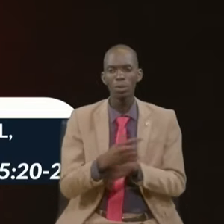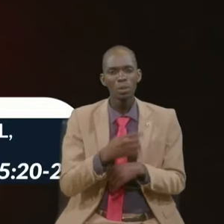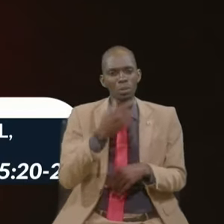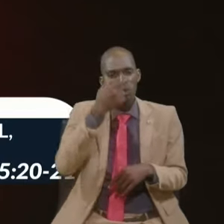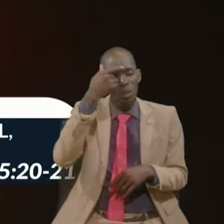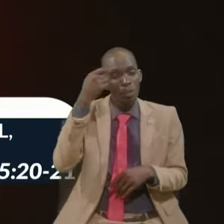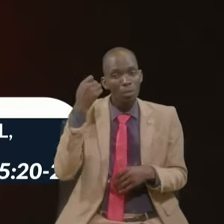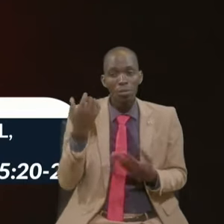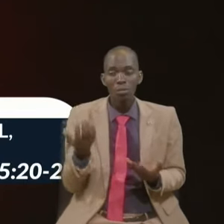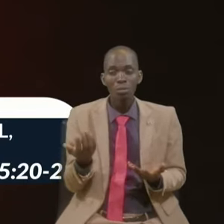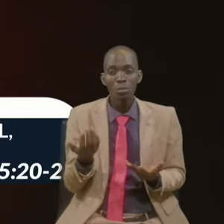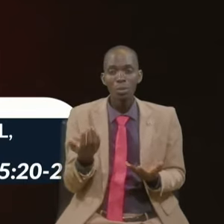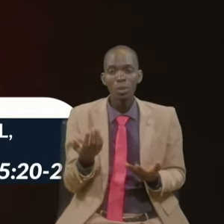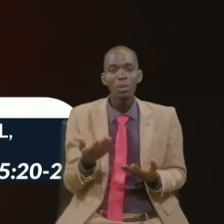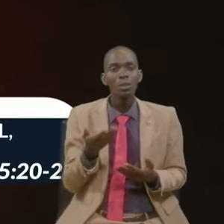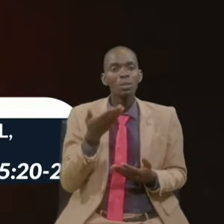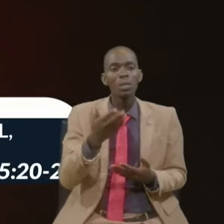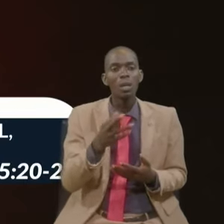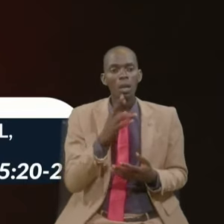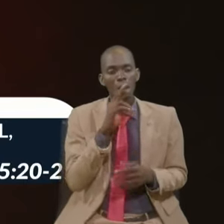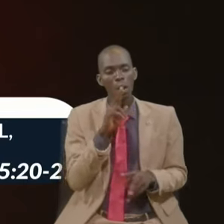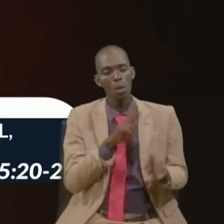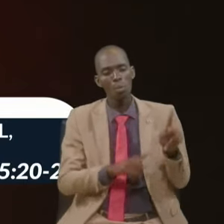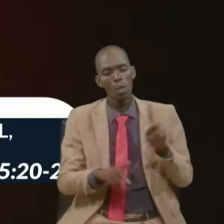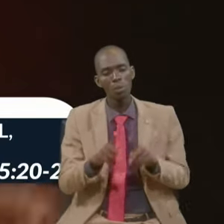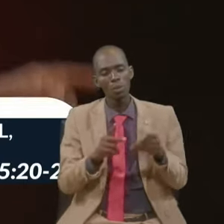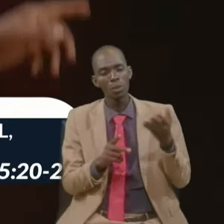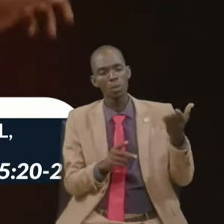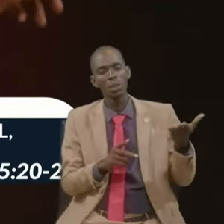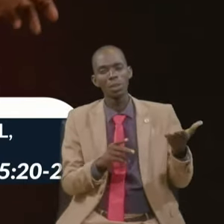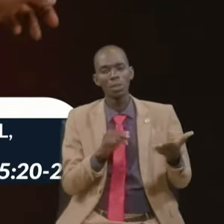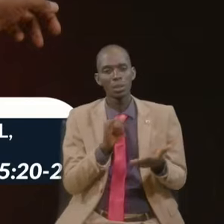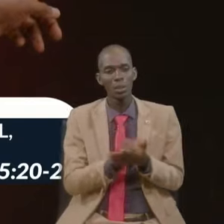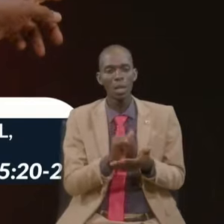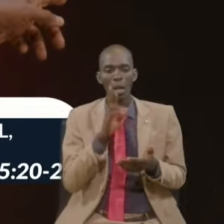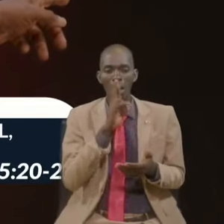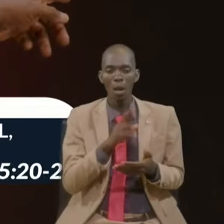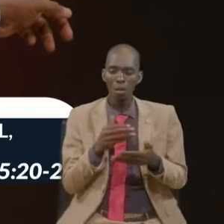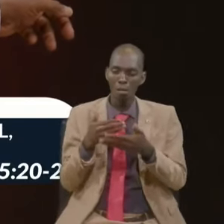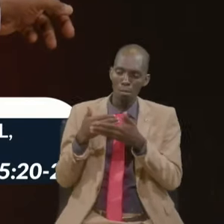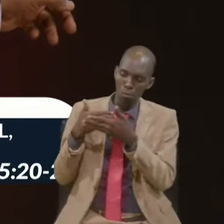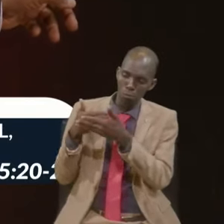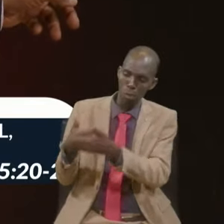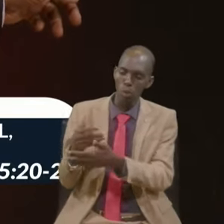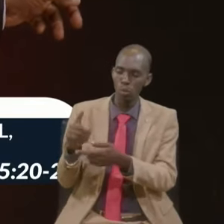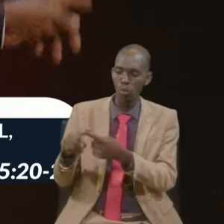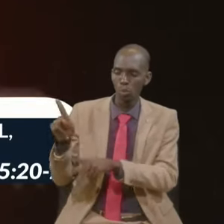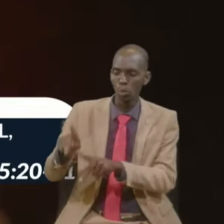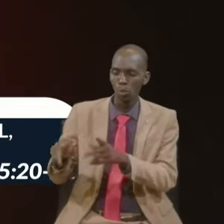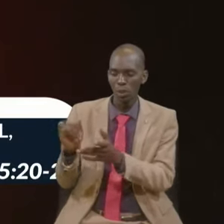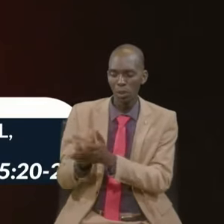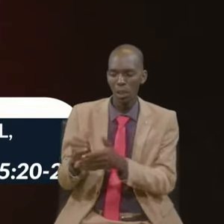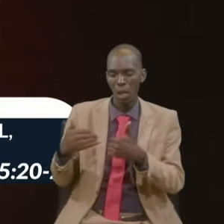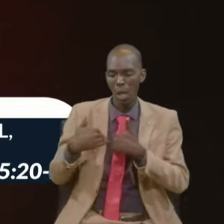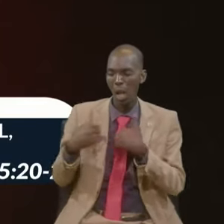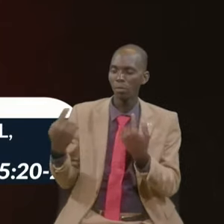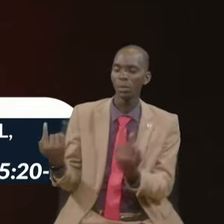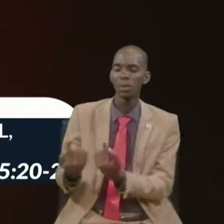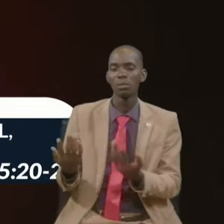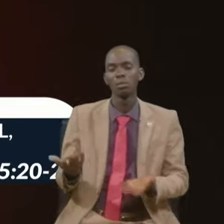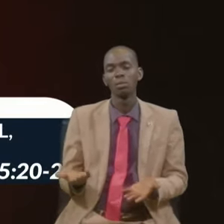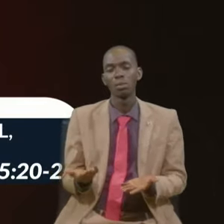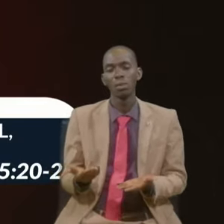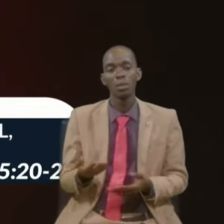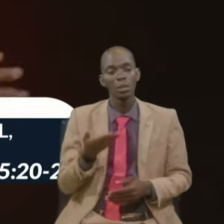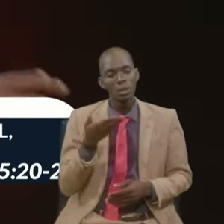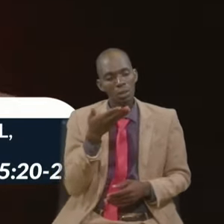because there are people there who are friends to the people that sin. The people